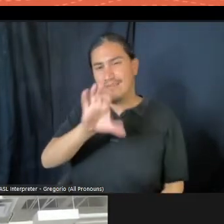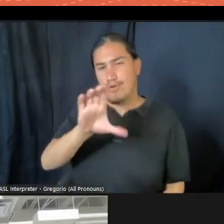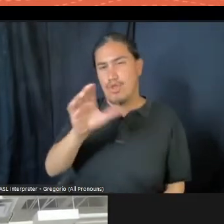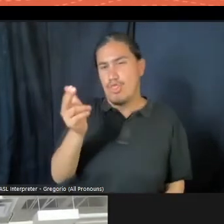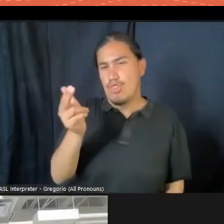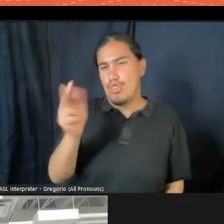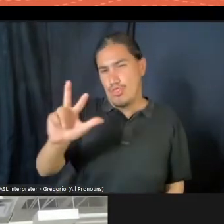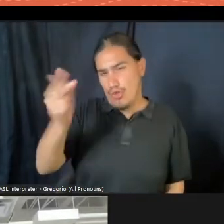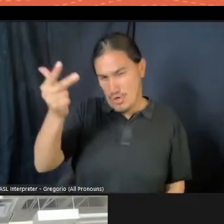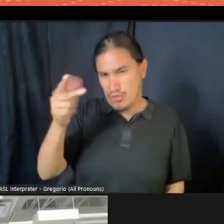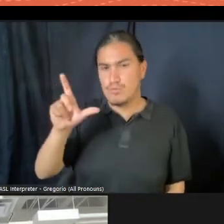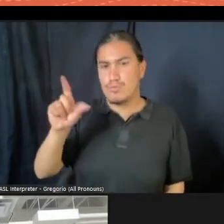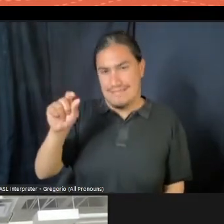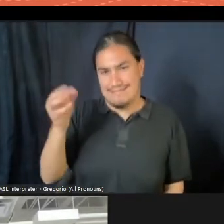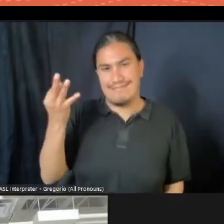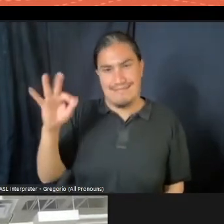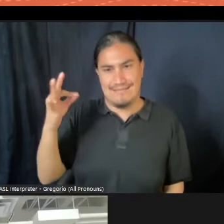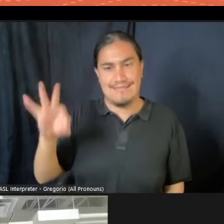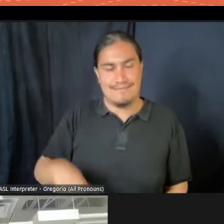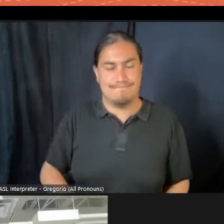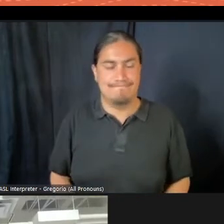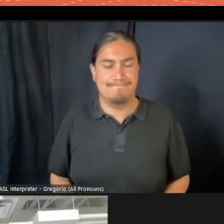3rd,